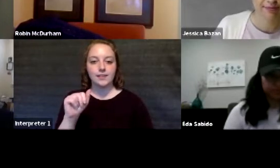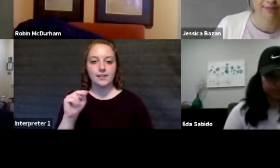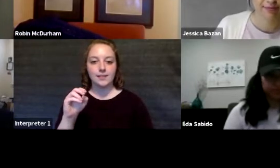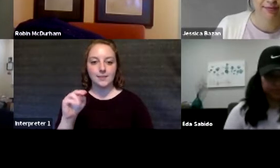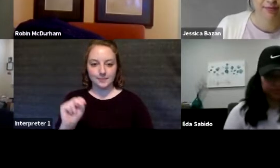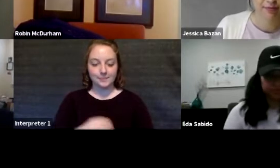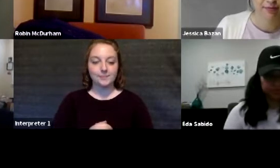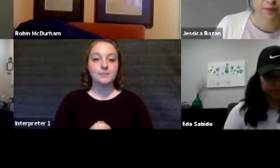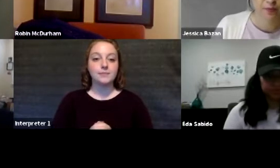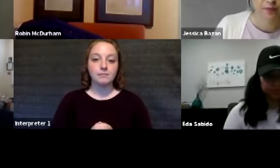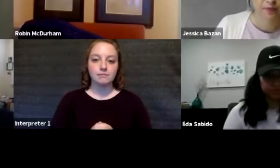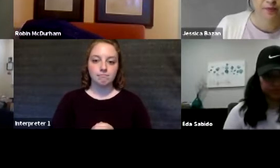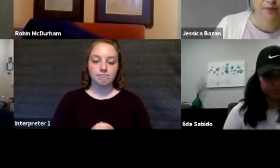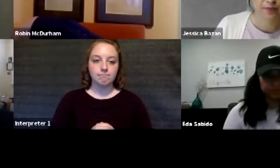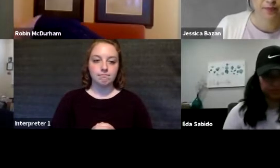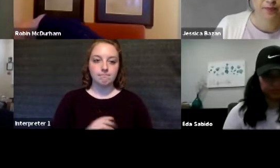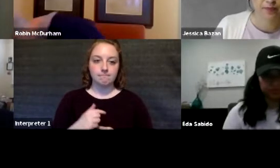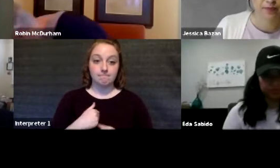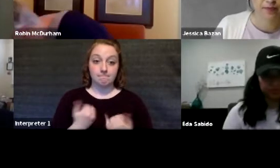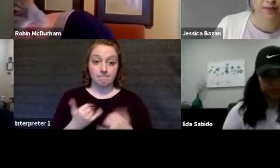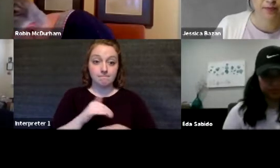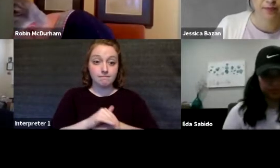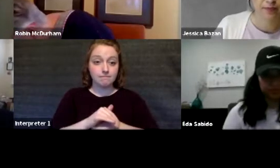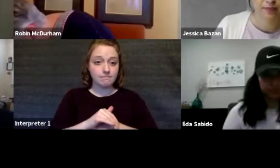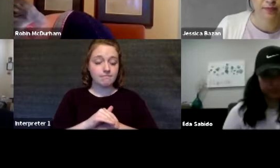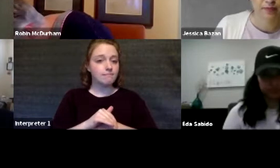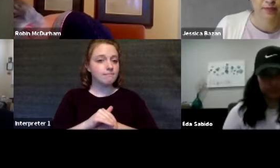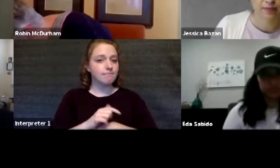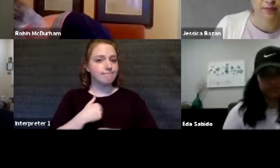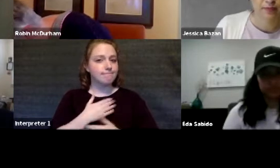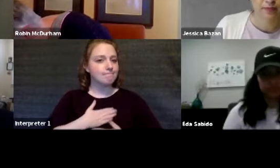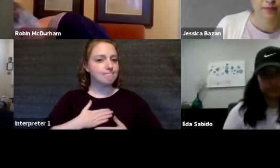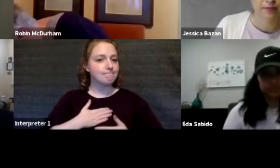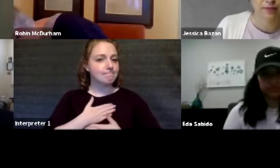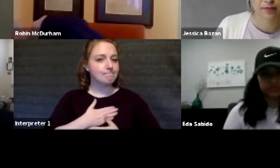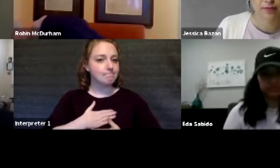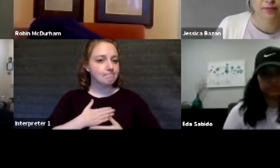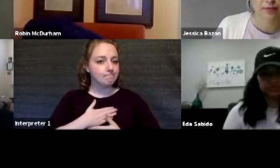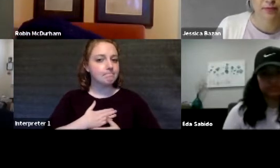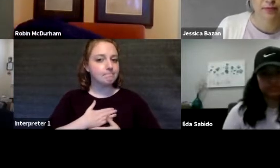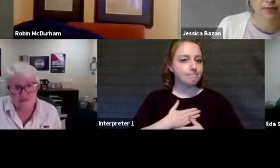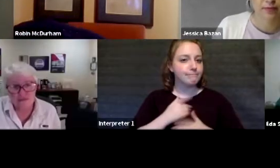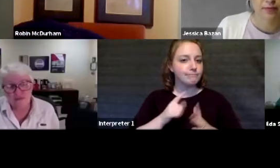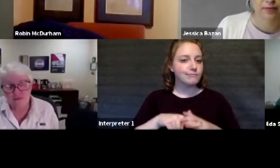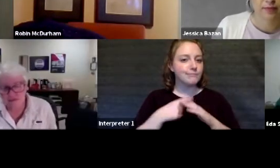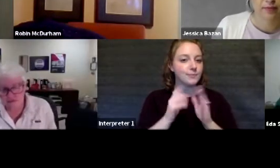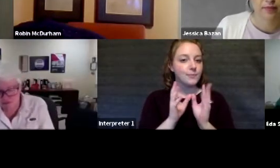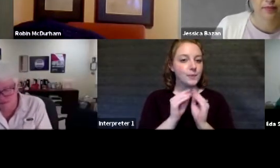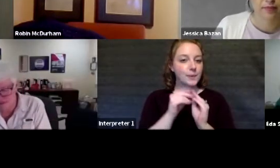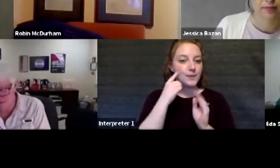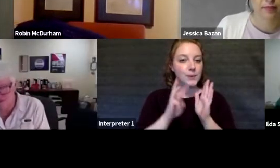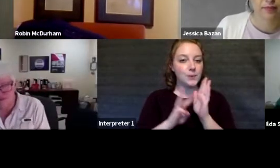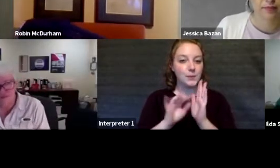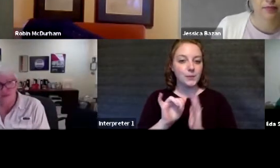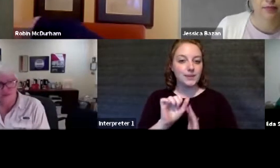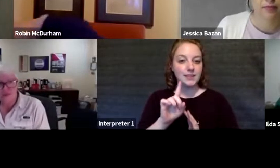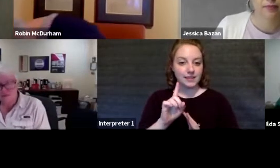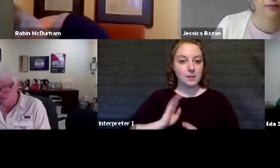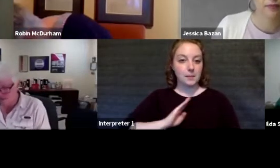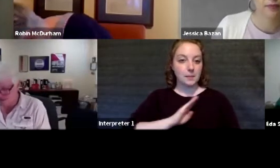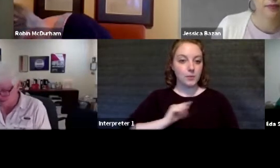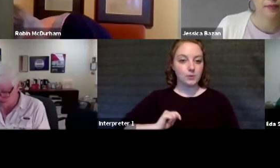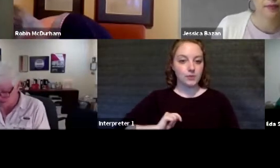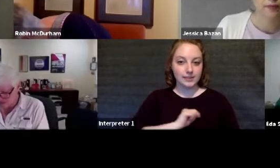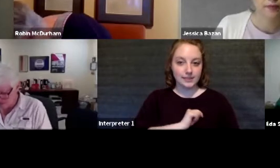It's my pleasure this evening to call to order this meeting of the Waco Independent School District Board of Trustees.